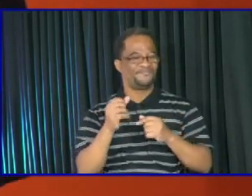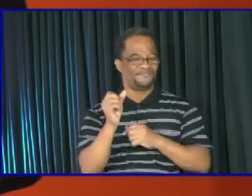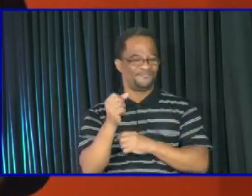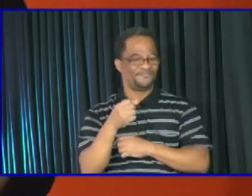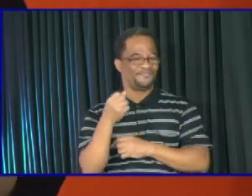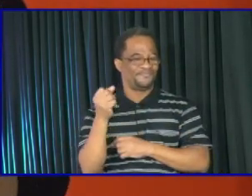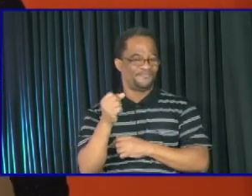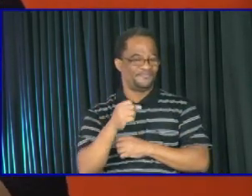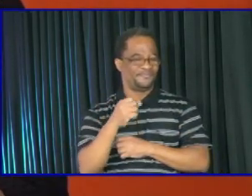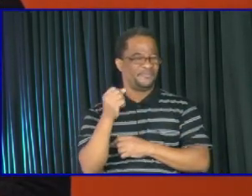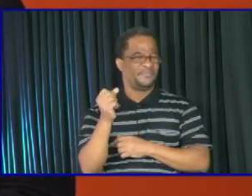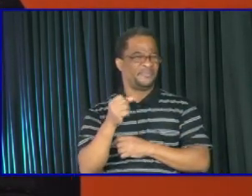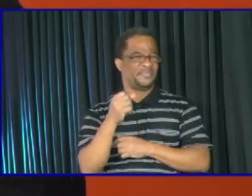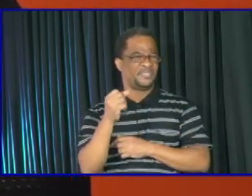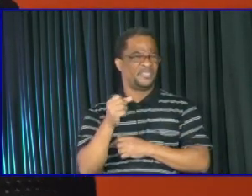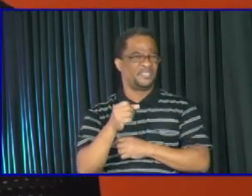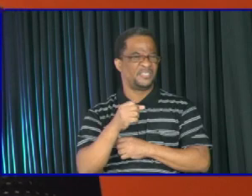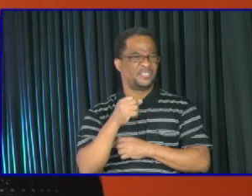to